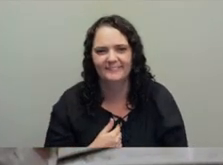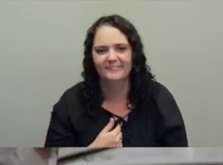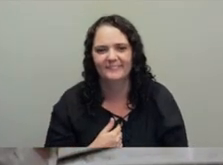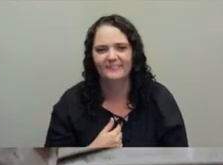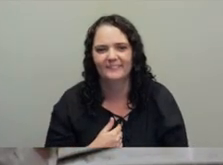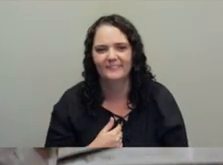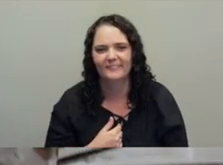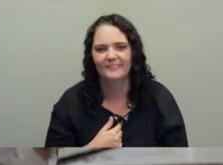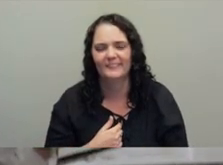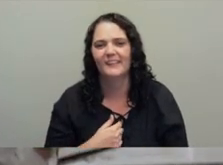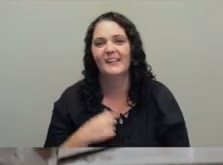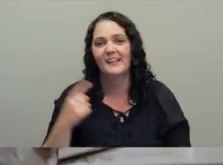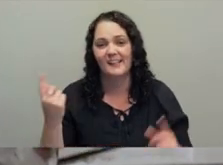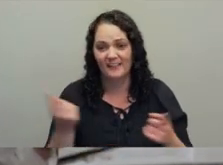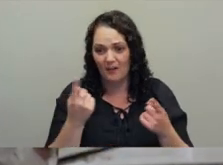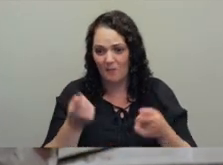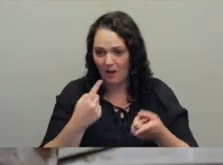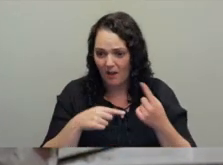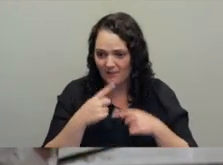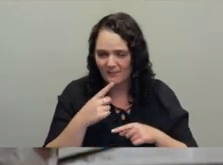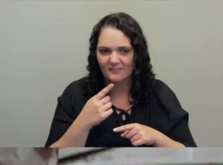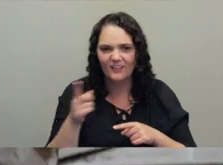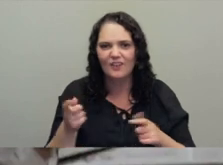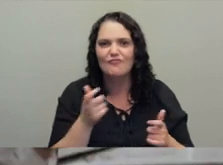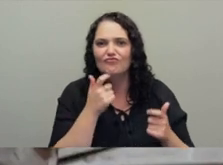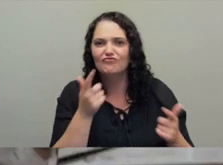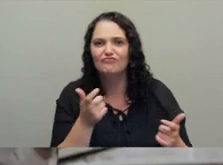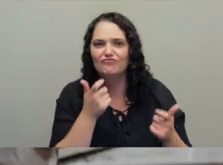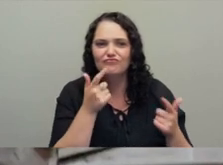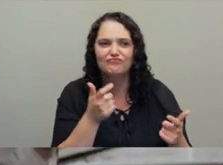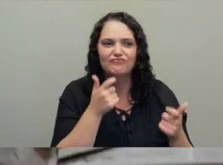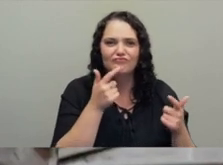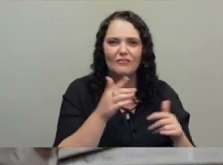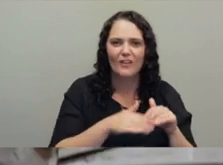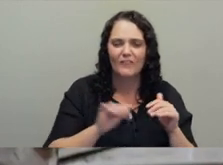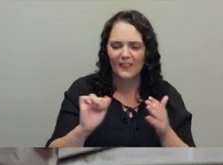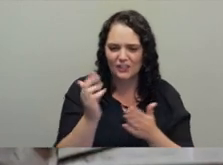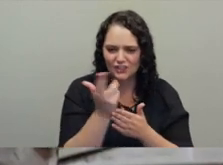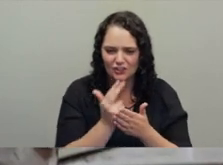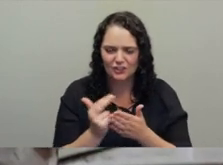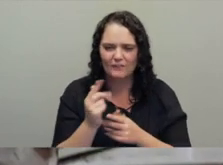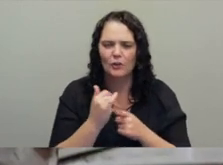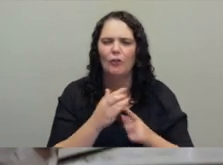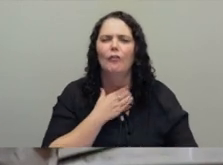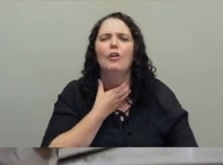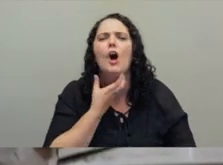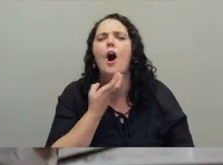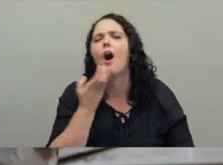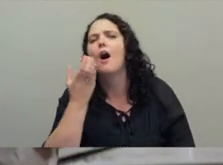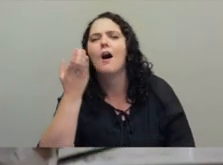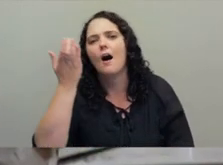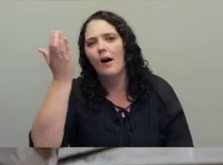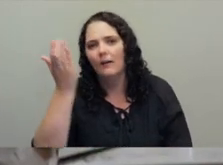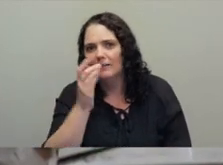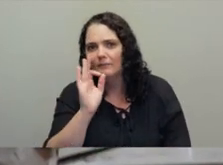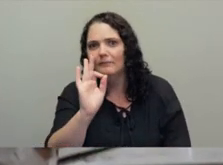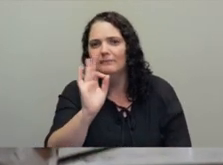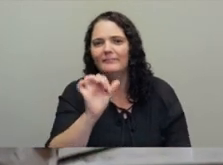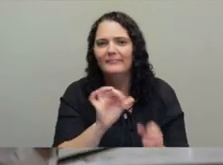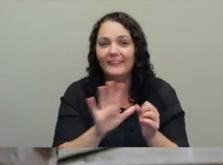Oh, somebody said that they went all hairless figures. That's fantastic. Long neck.